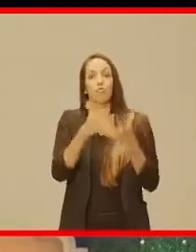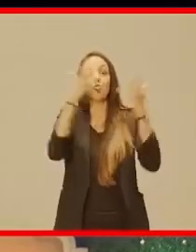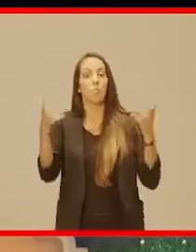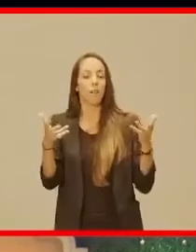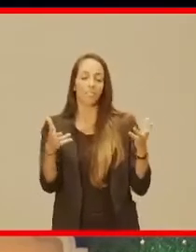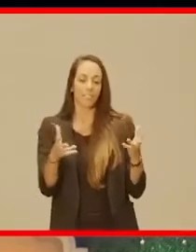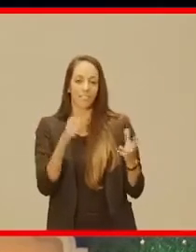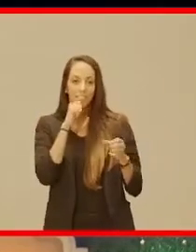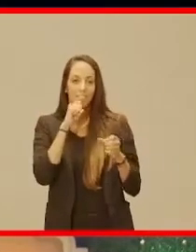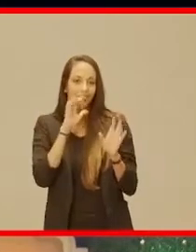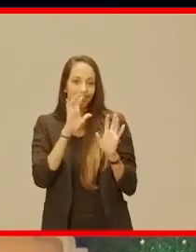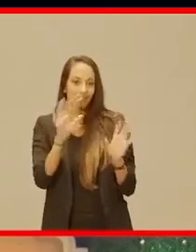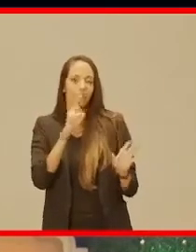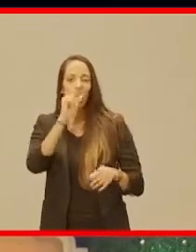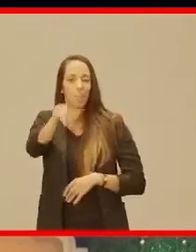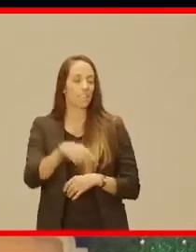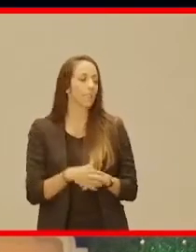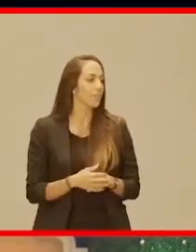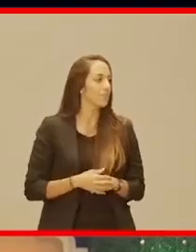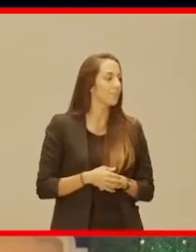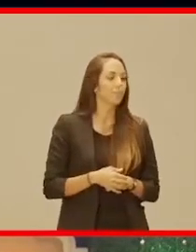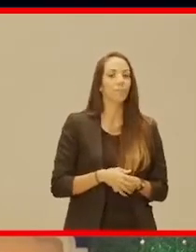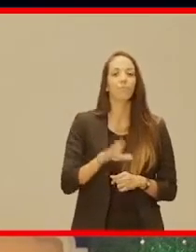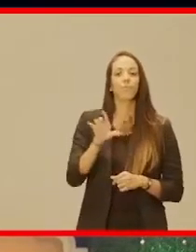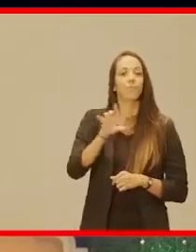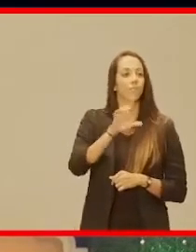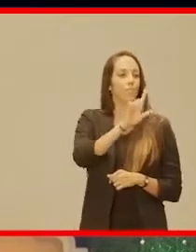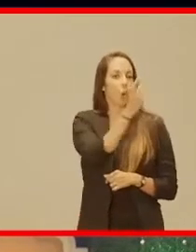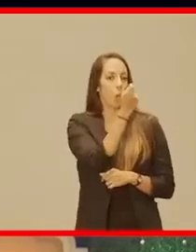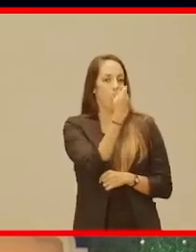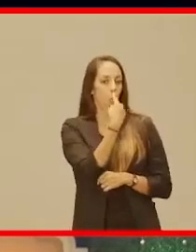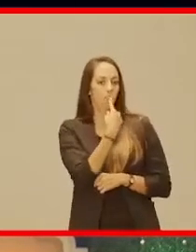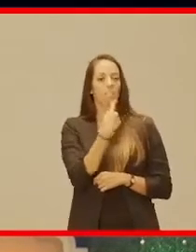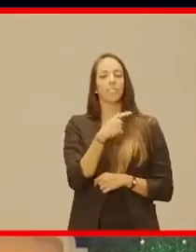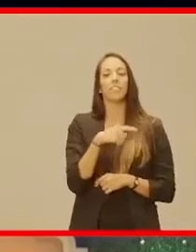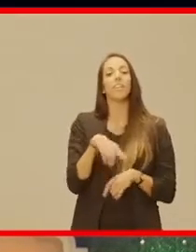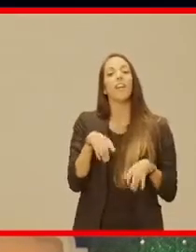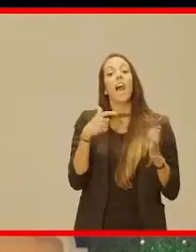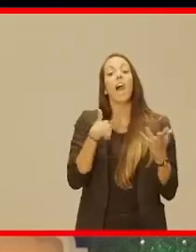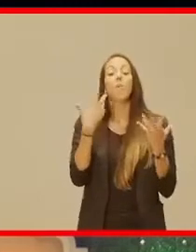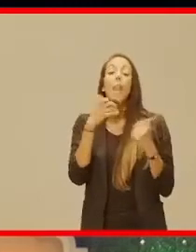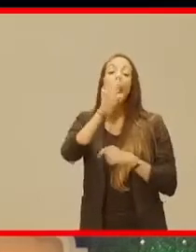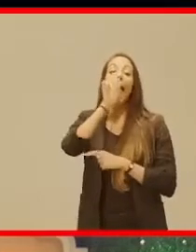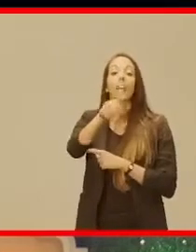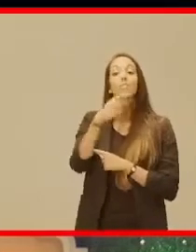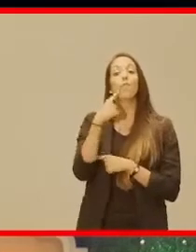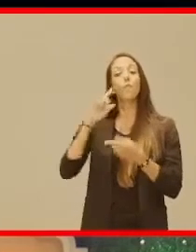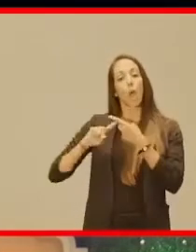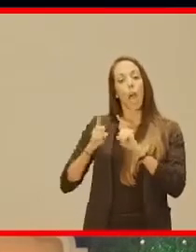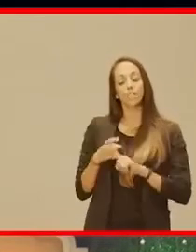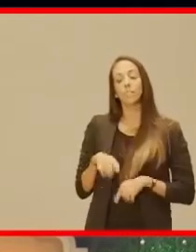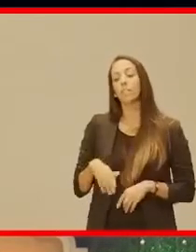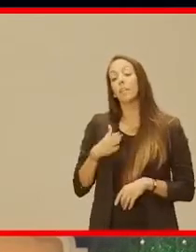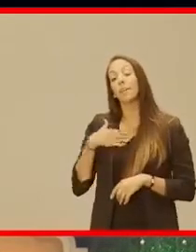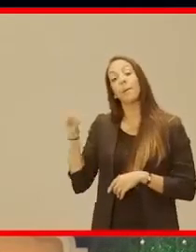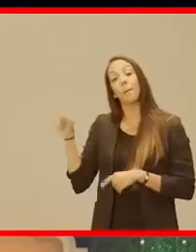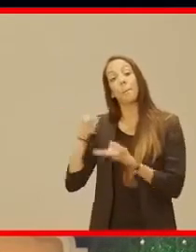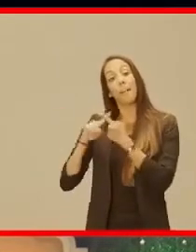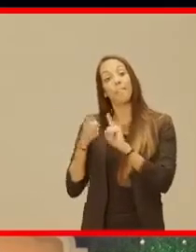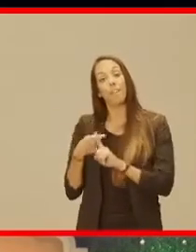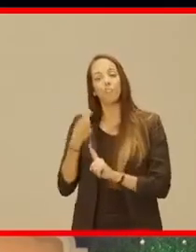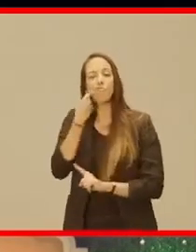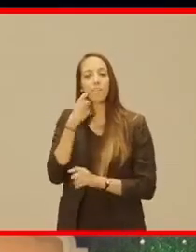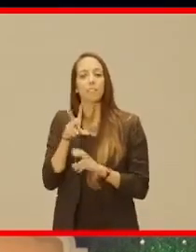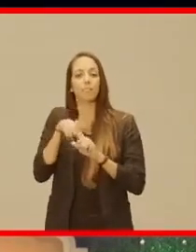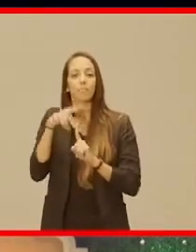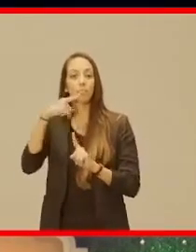Yeah. Hi. So I have a question for a friend. And so my friend recently applied for a job, and they